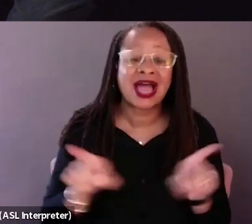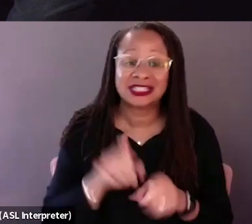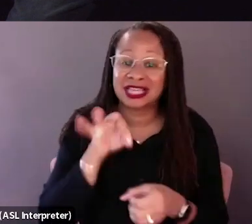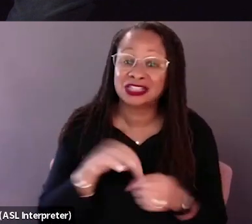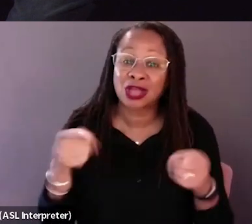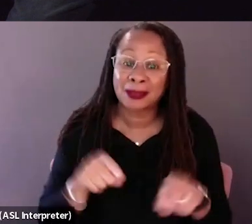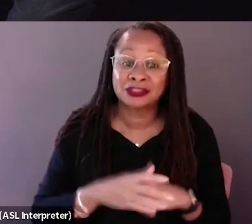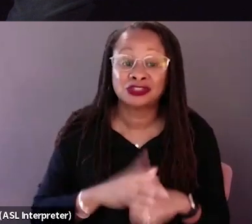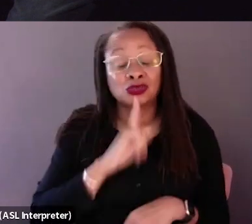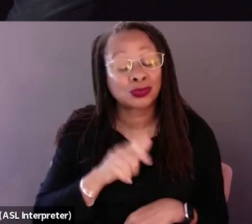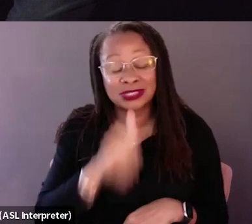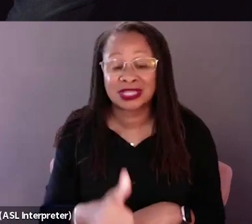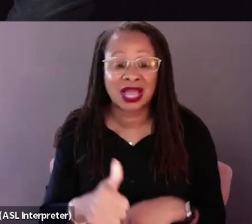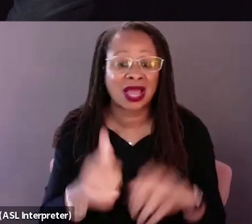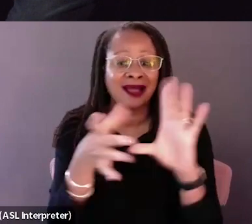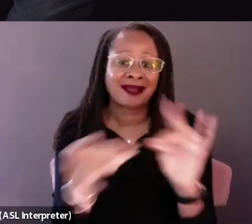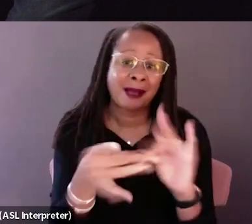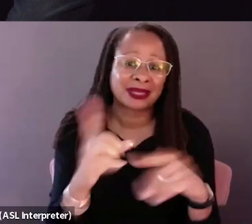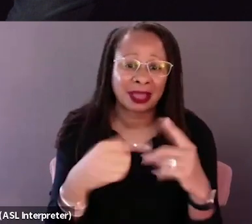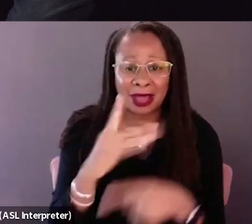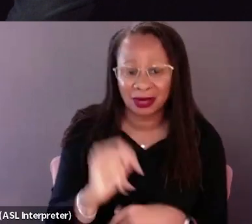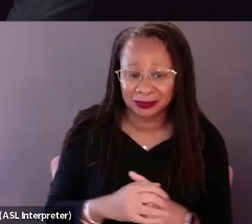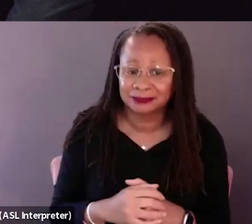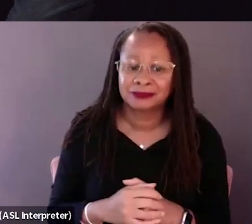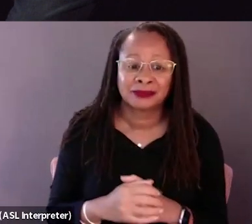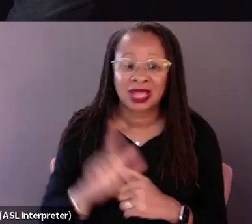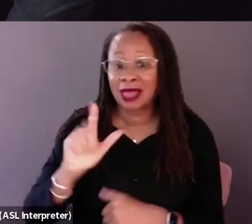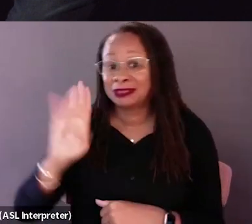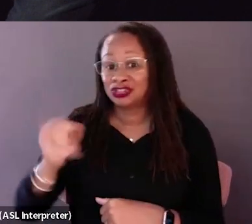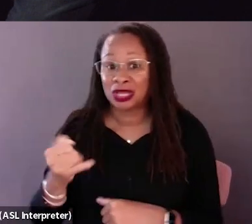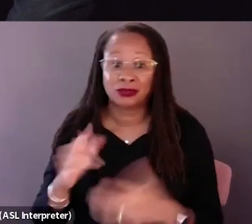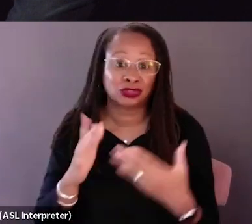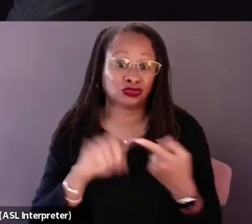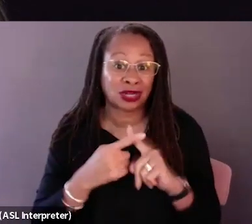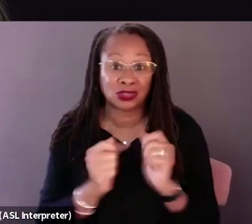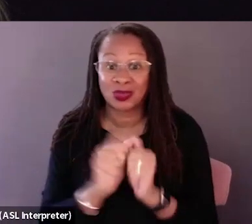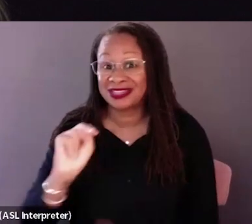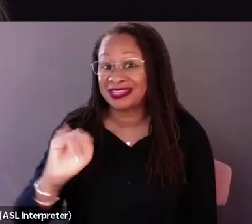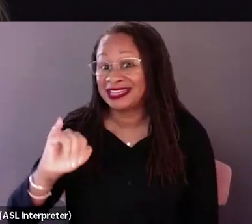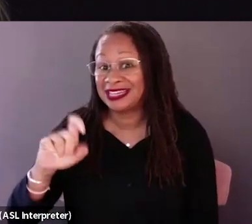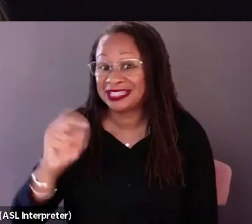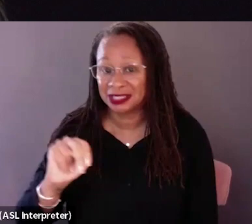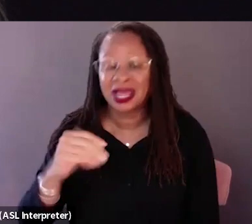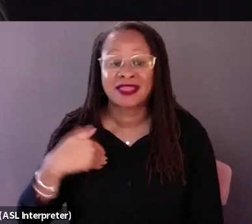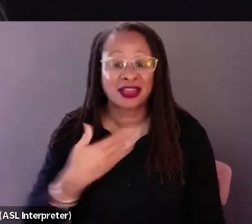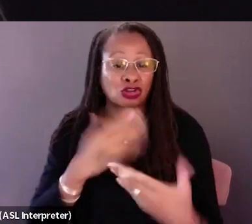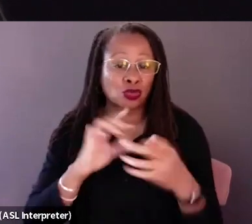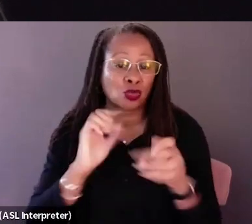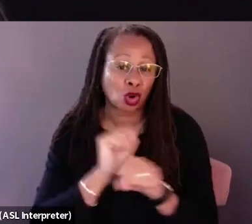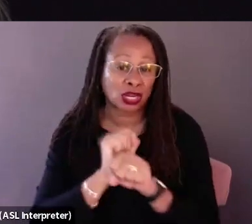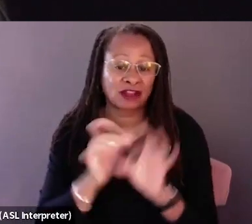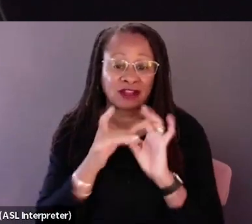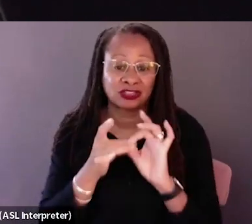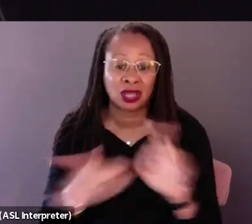she really wasn't commentating on it. And LBJ was friends with Nixon. They had a really good working relationship,